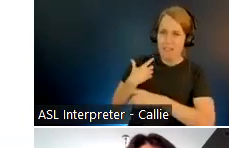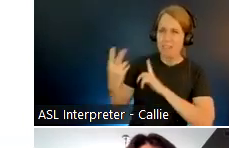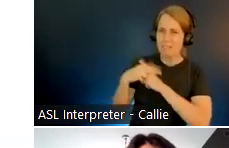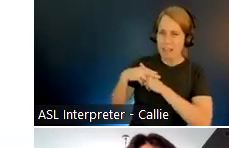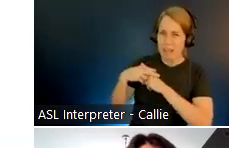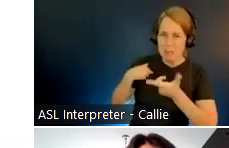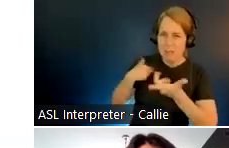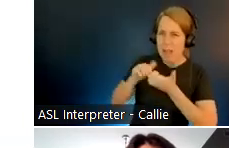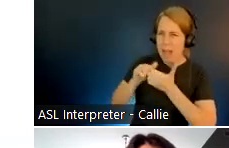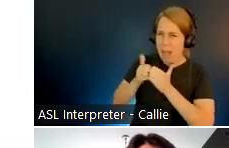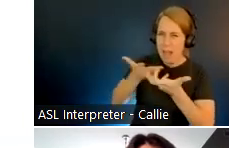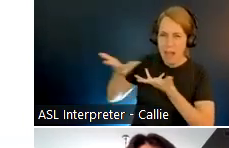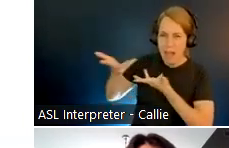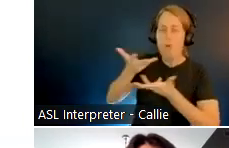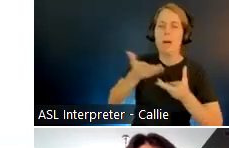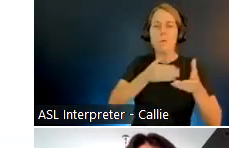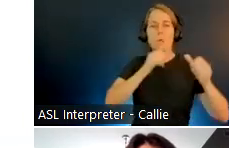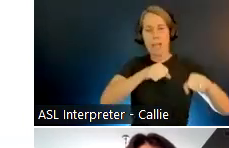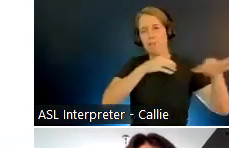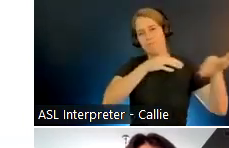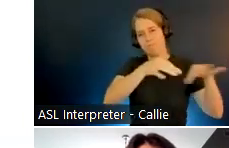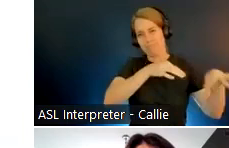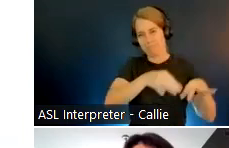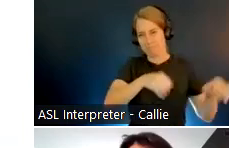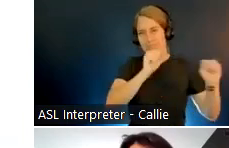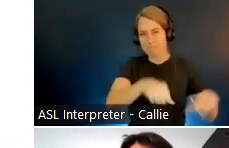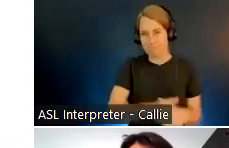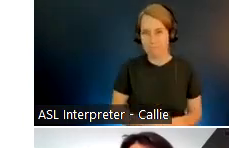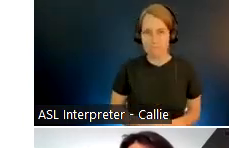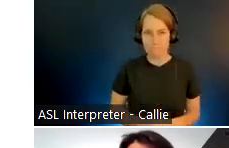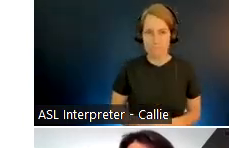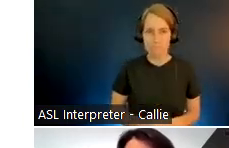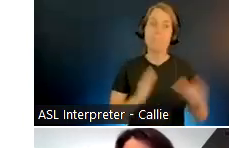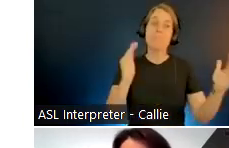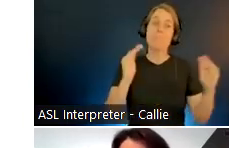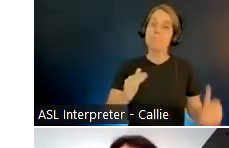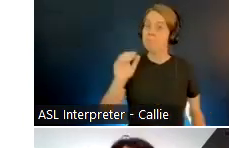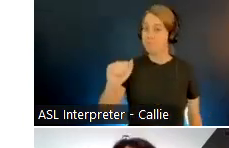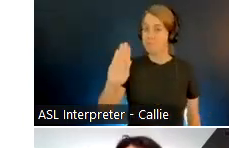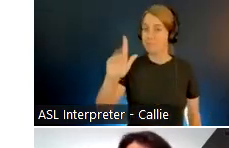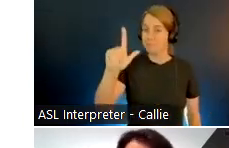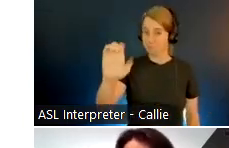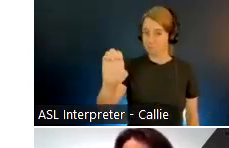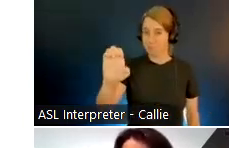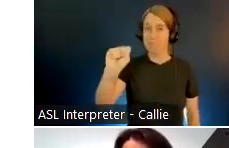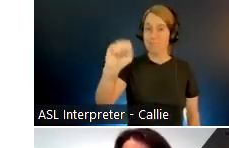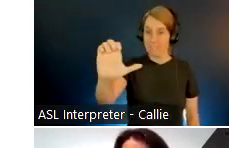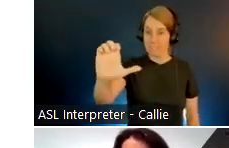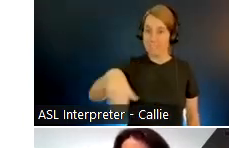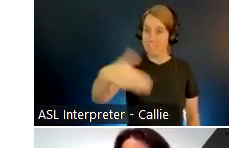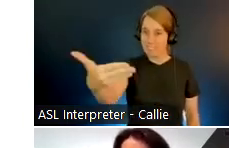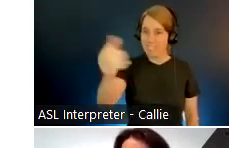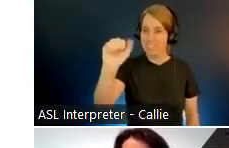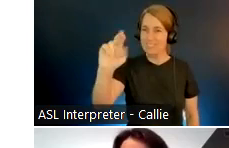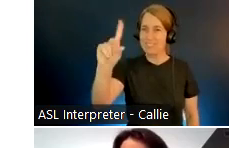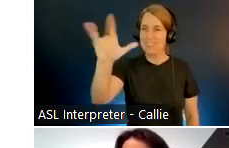It's Able, South Carolina, so I'm going to turn it over to Sandy. Thank you, Pete. And good afternoon, everyone. It's